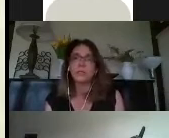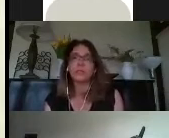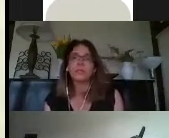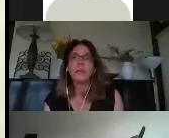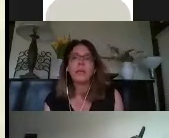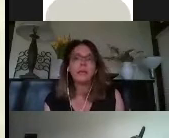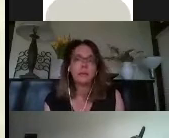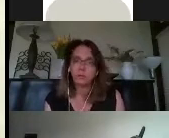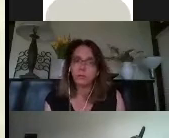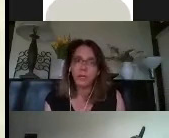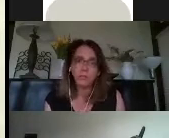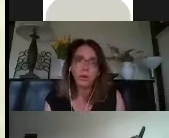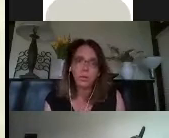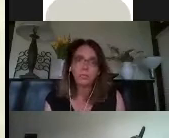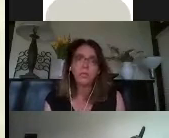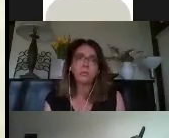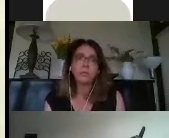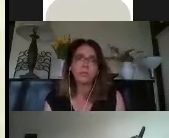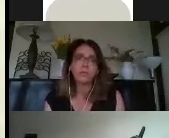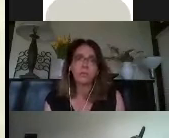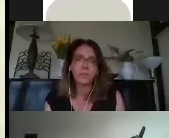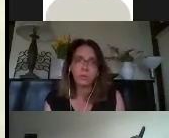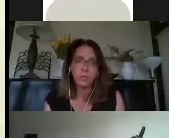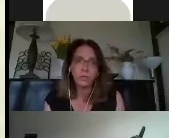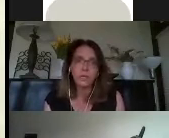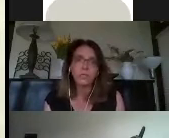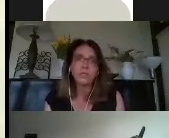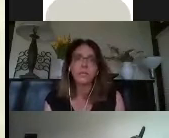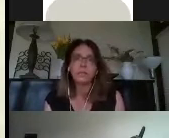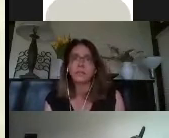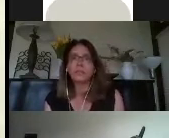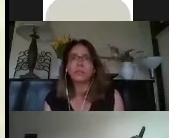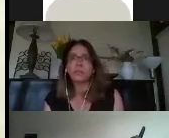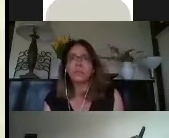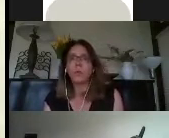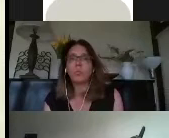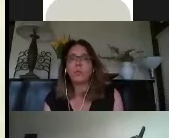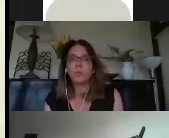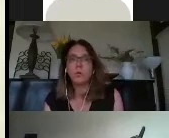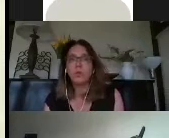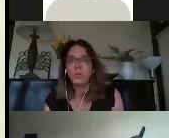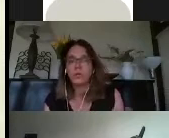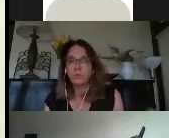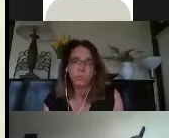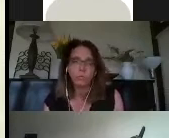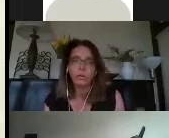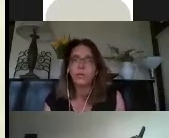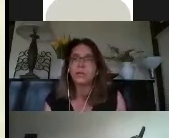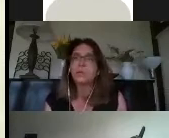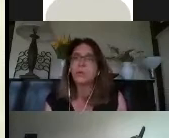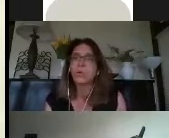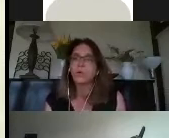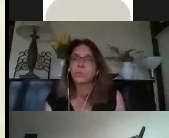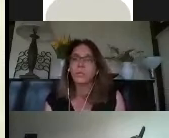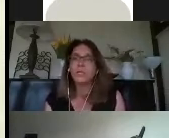to be addressed. There's a lot of parking demand, particularly as you kind of get into that section between Wightman and Murray, and well, frankly,